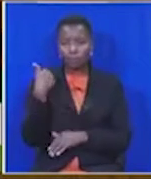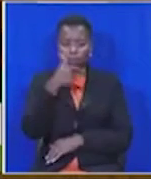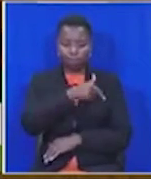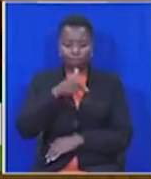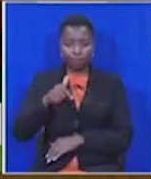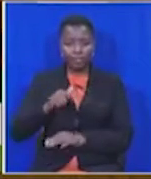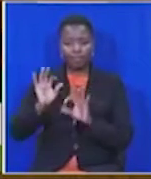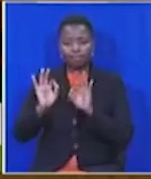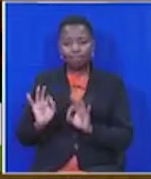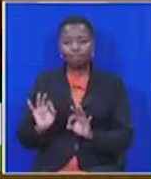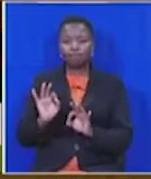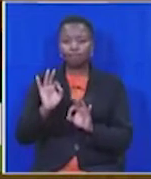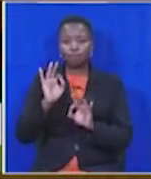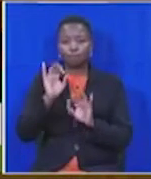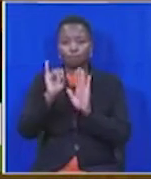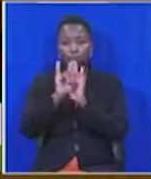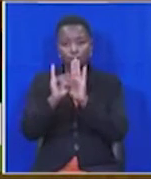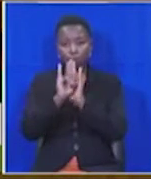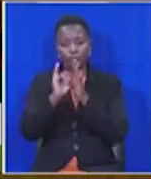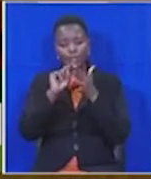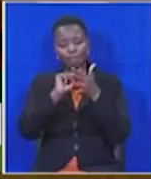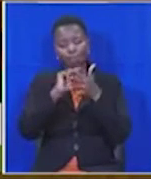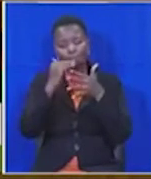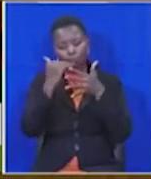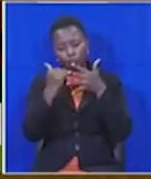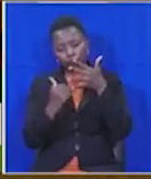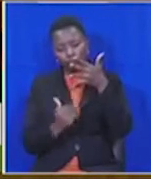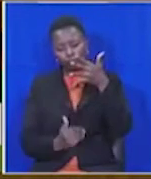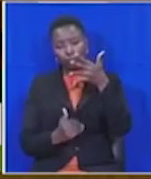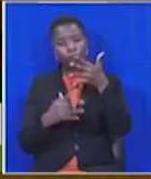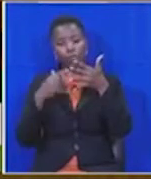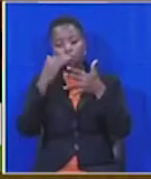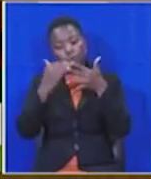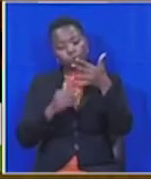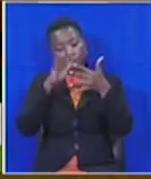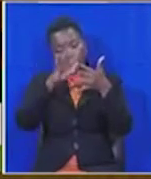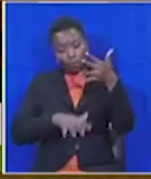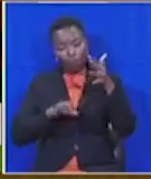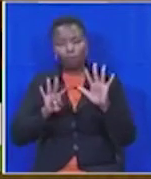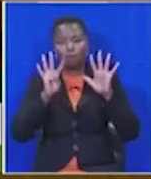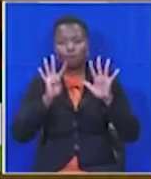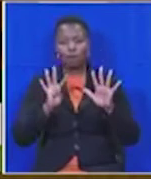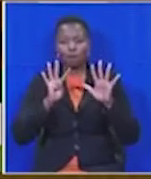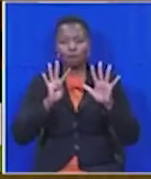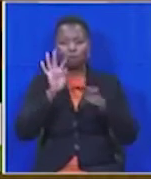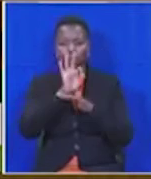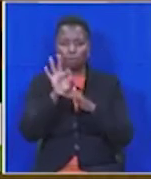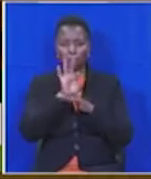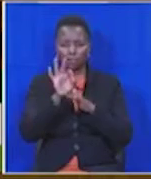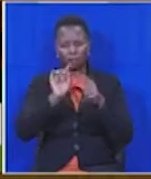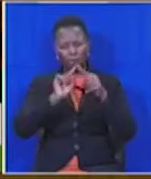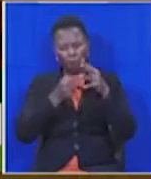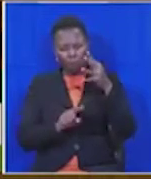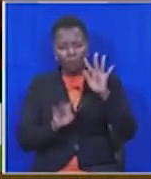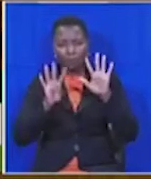rightly identified the priorities for immediate action in our 9-point plan. Our challenge is that confidence in